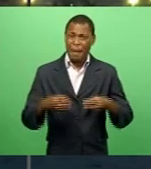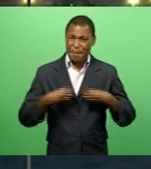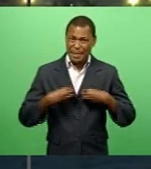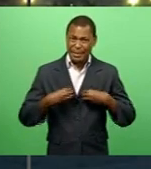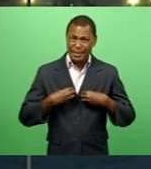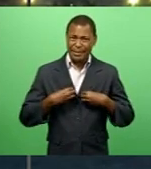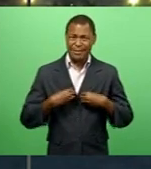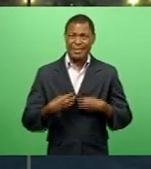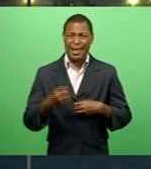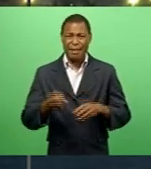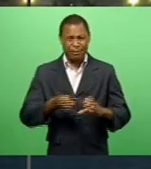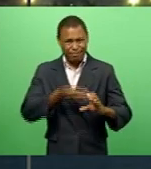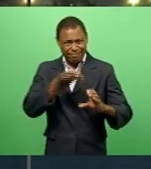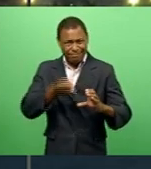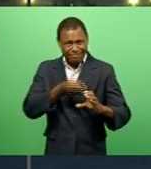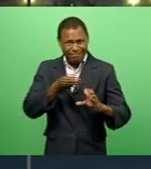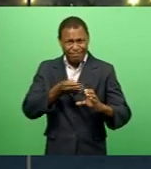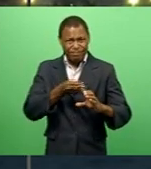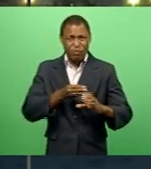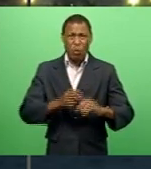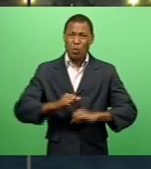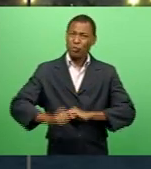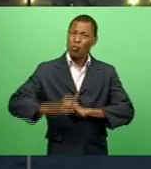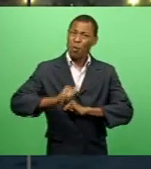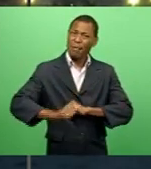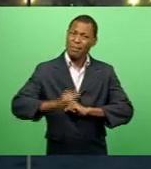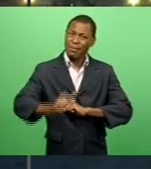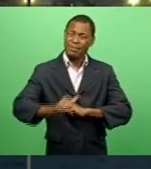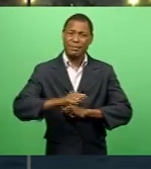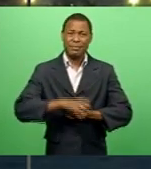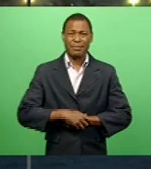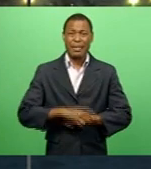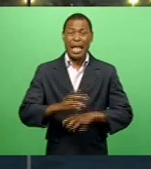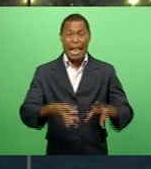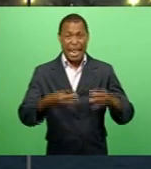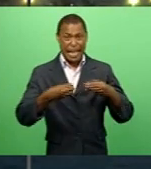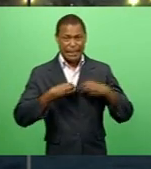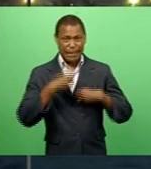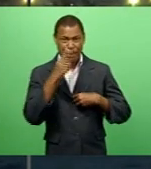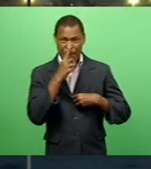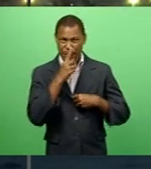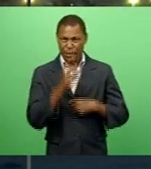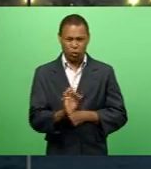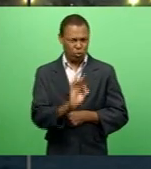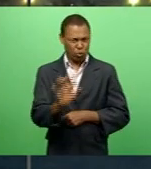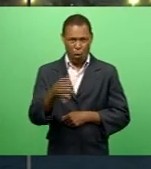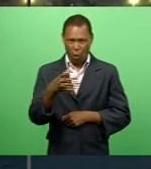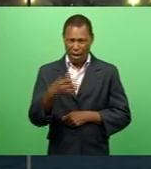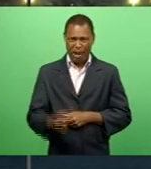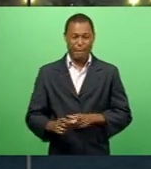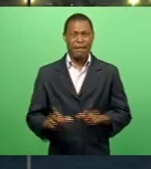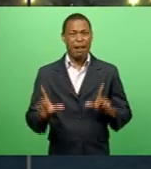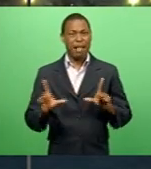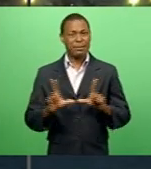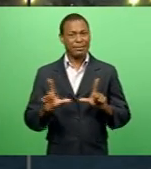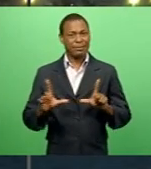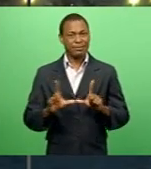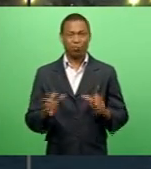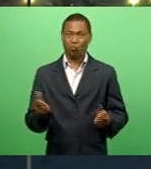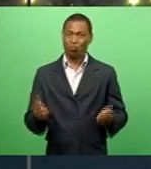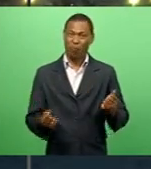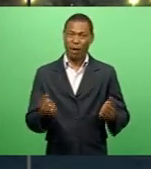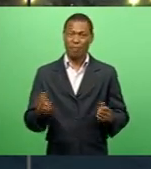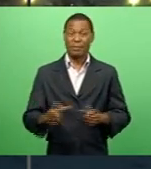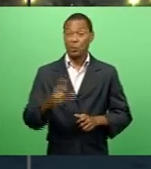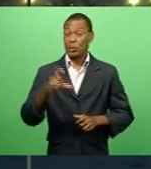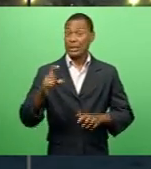to advertise their services and in some cases accepting clients who do not even have a driving license. Chief